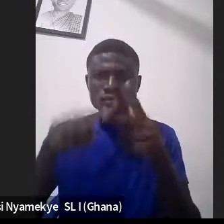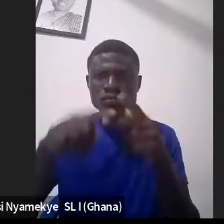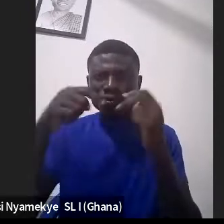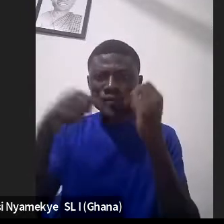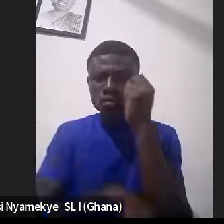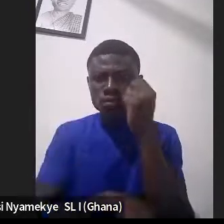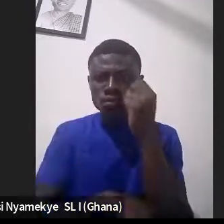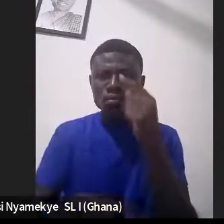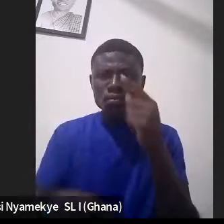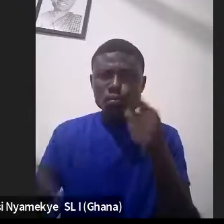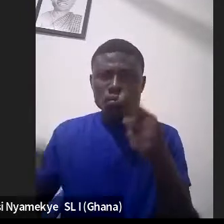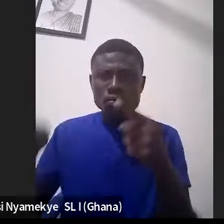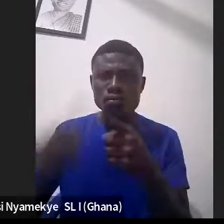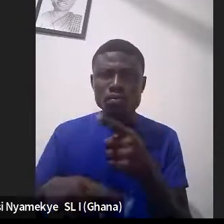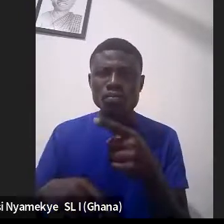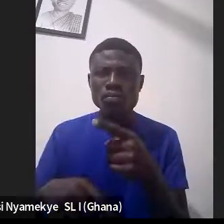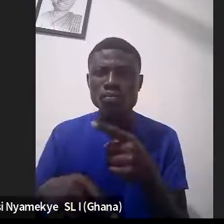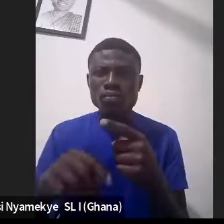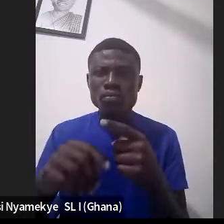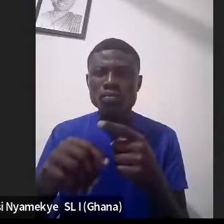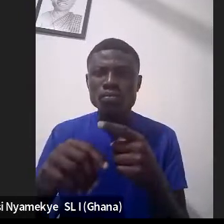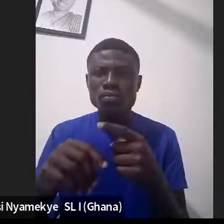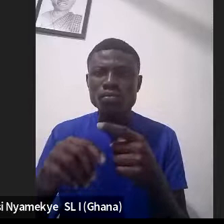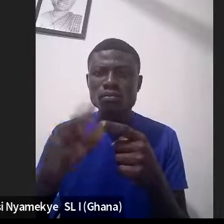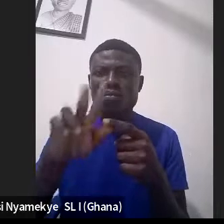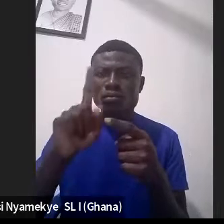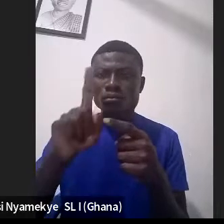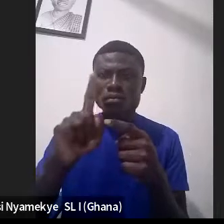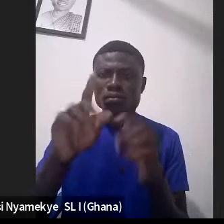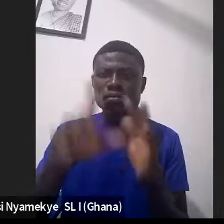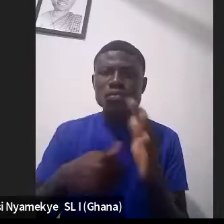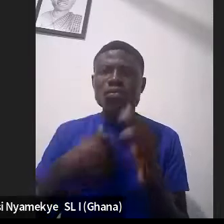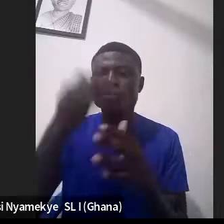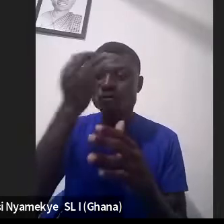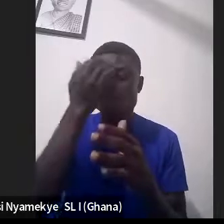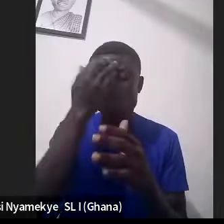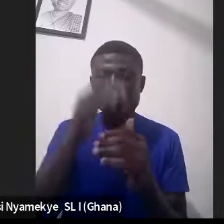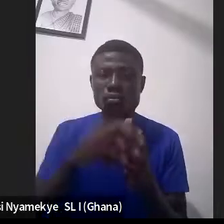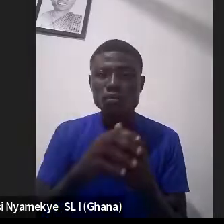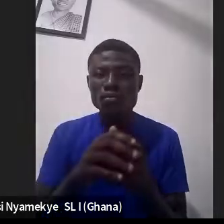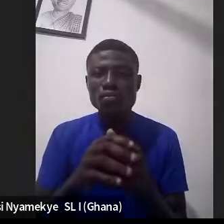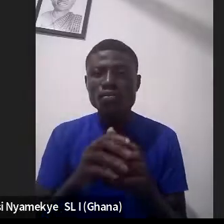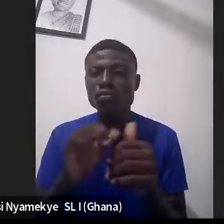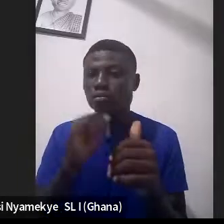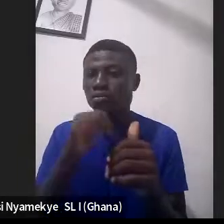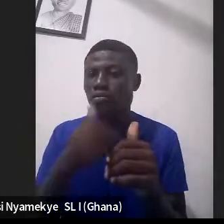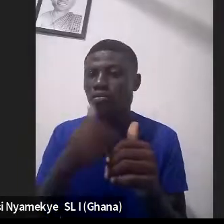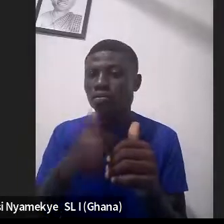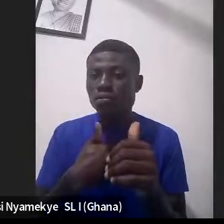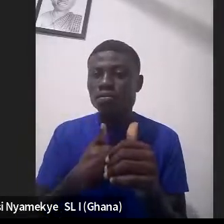like age 30, 31. And so I didn't have it addressed.